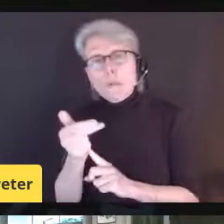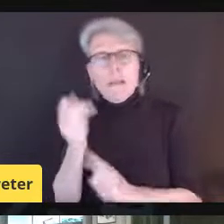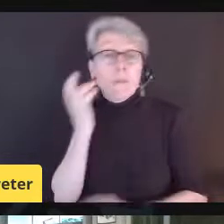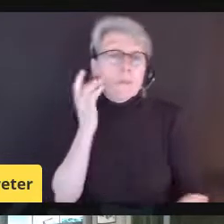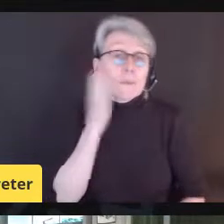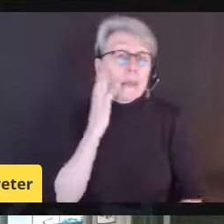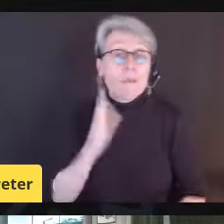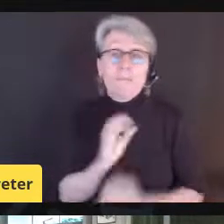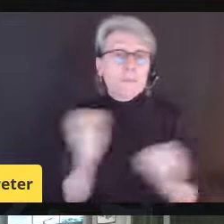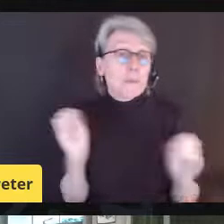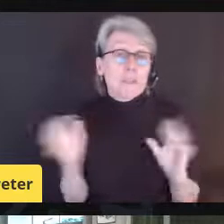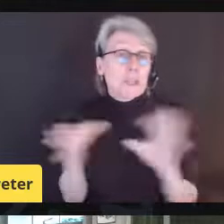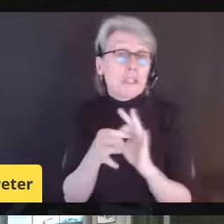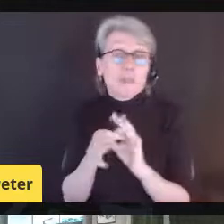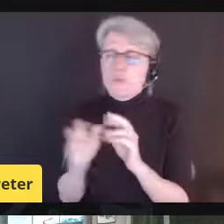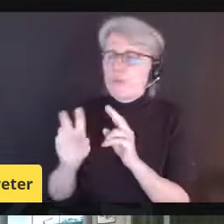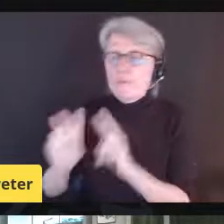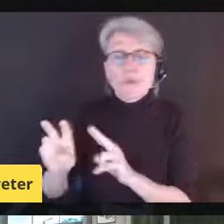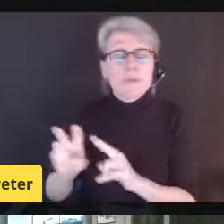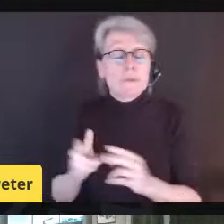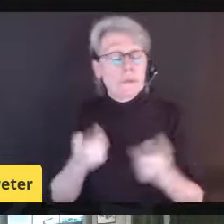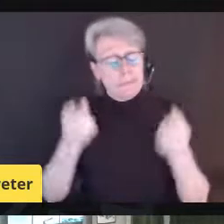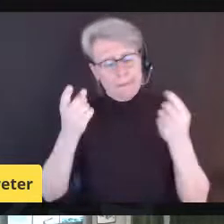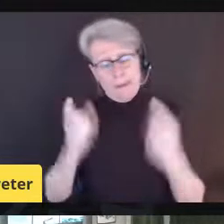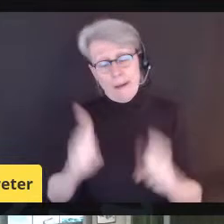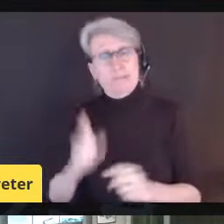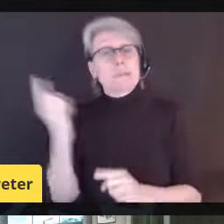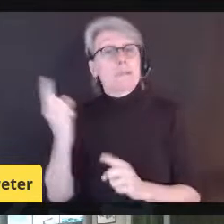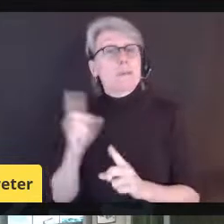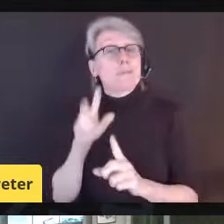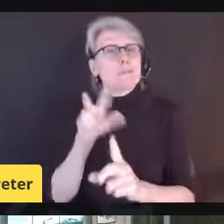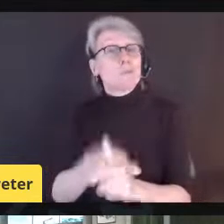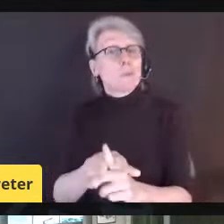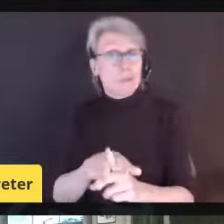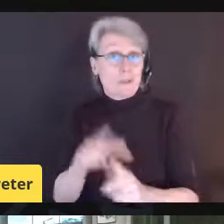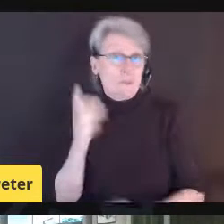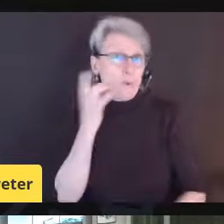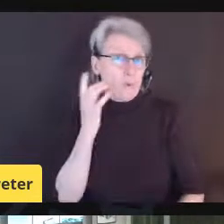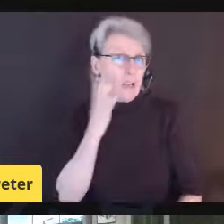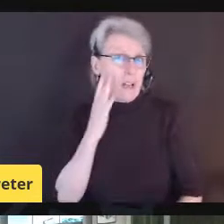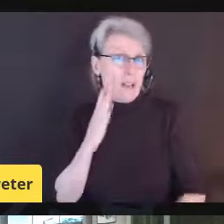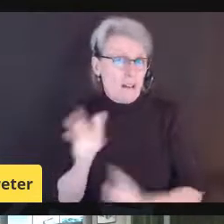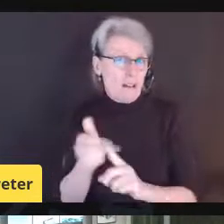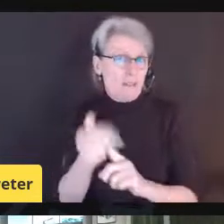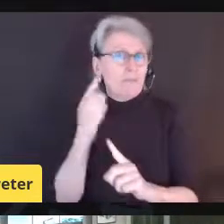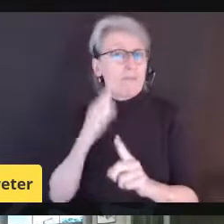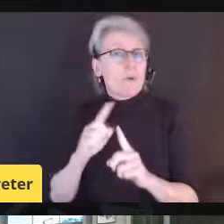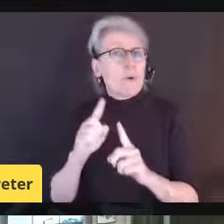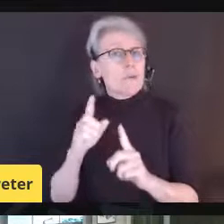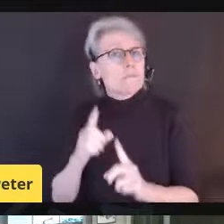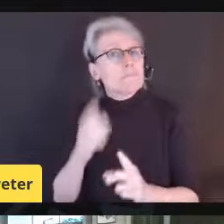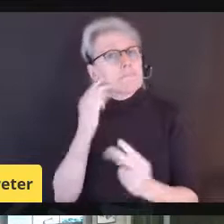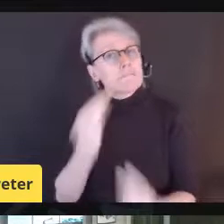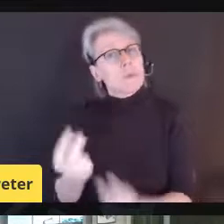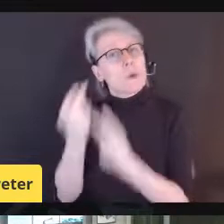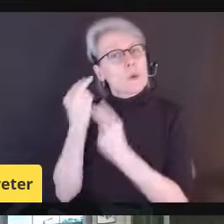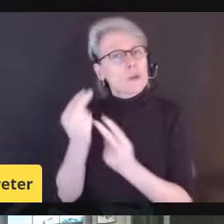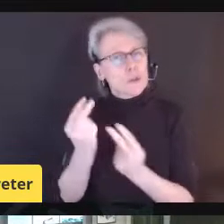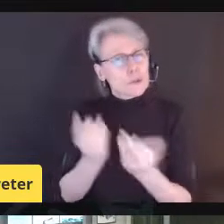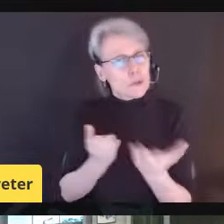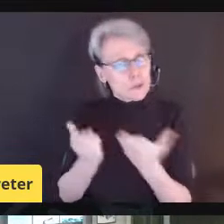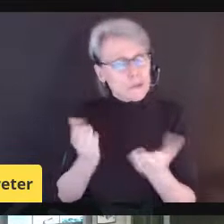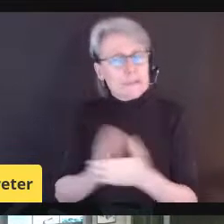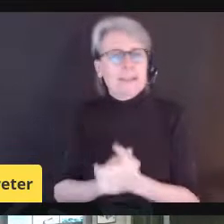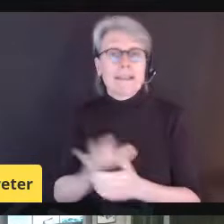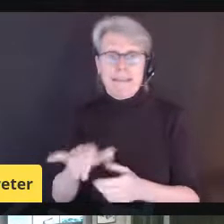funerals at all. And somebody had booked the hotel for a memorial service. And in my job then,